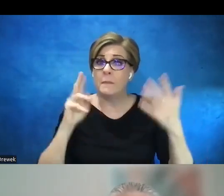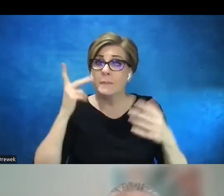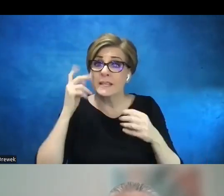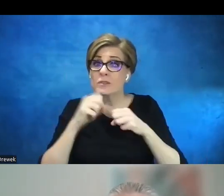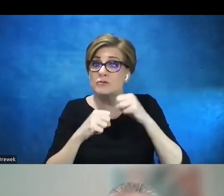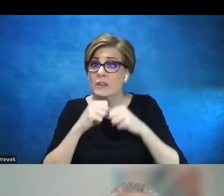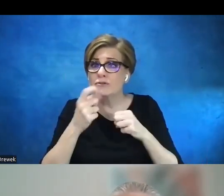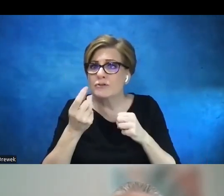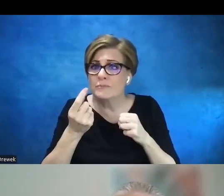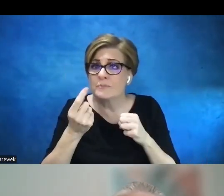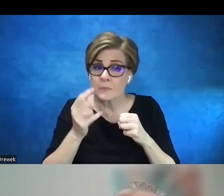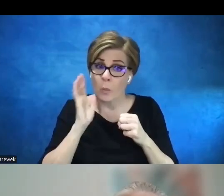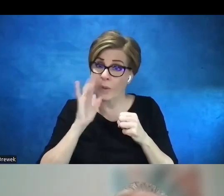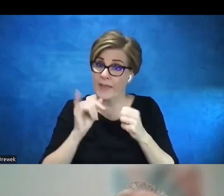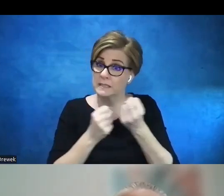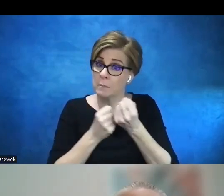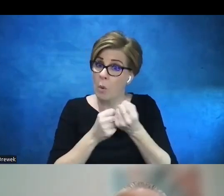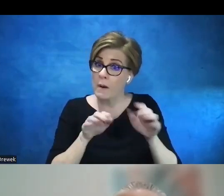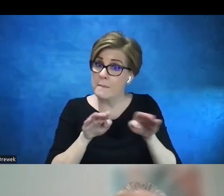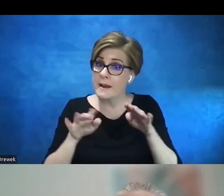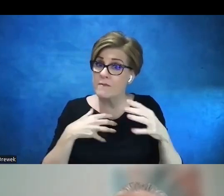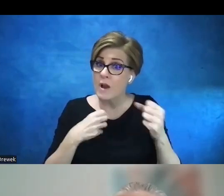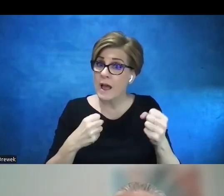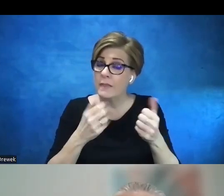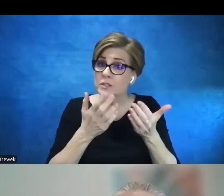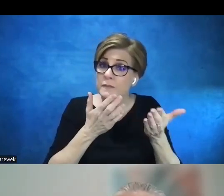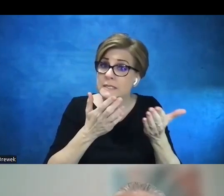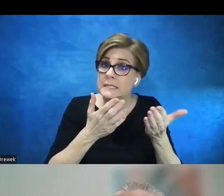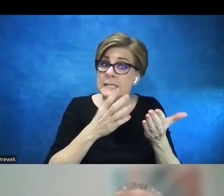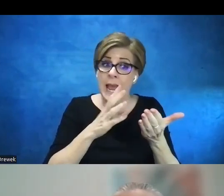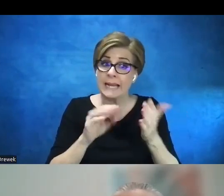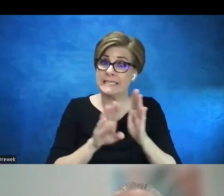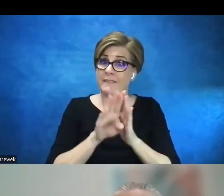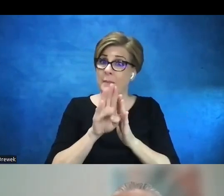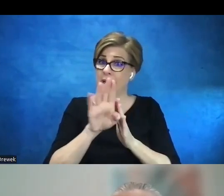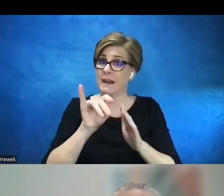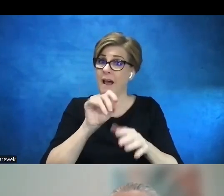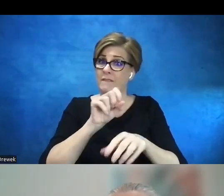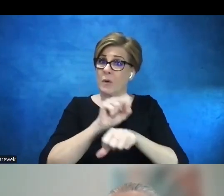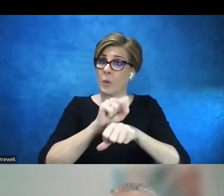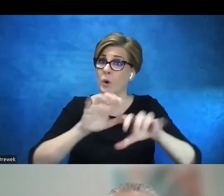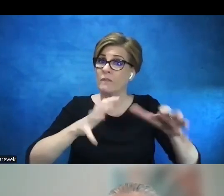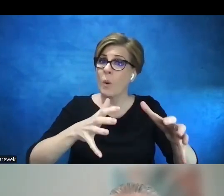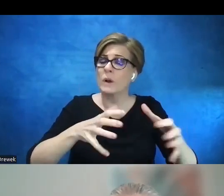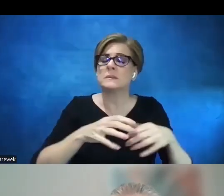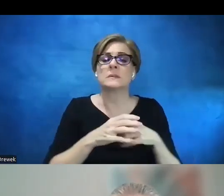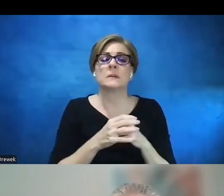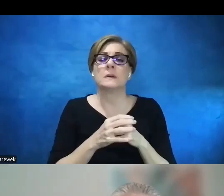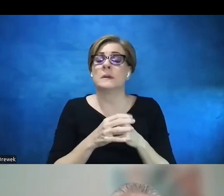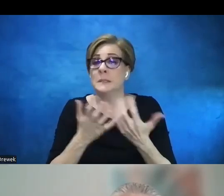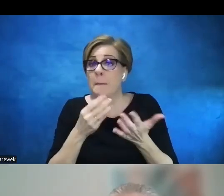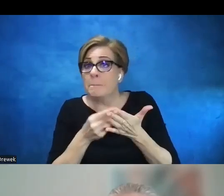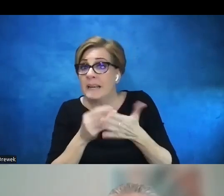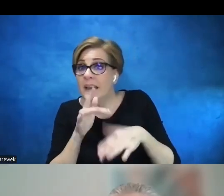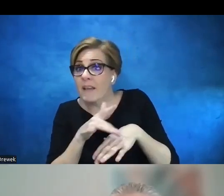that supports behavioral health services and the development of those workforce? What's the available funding? Is it